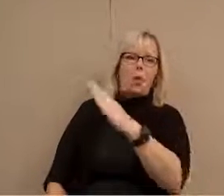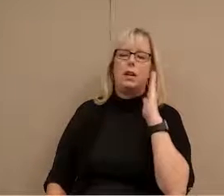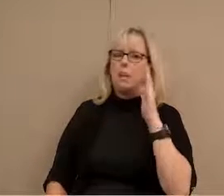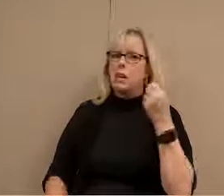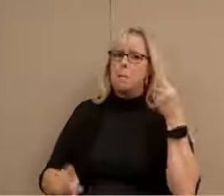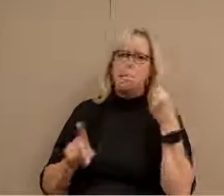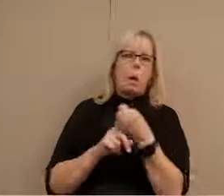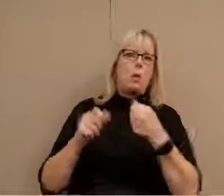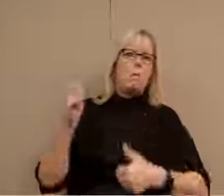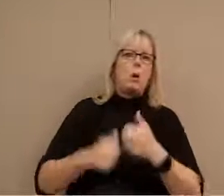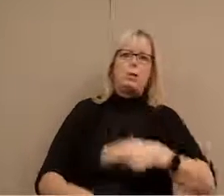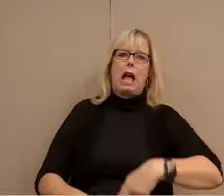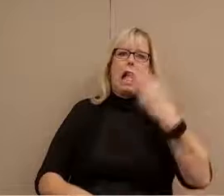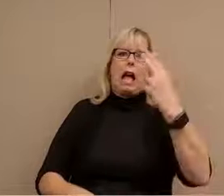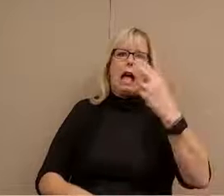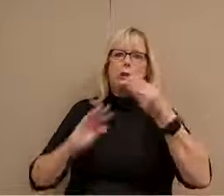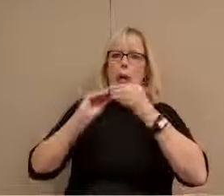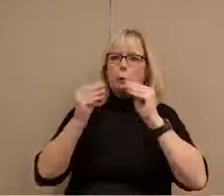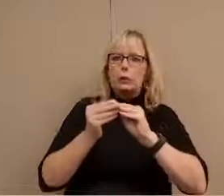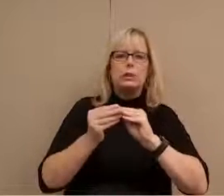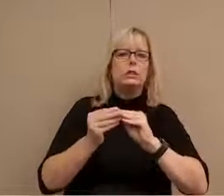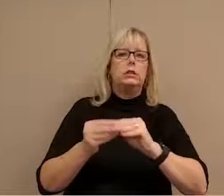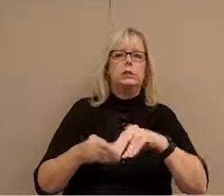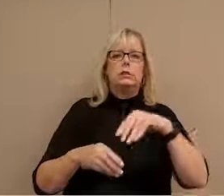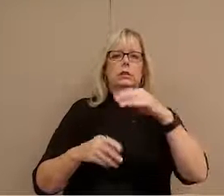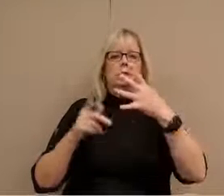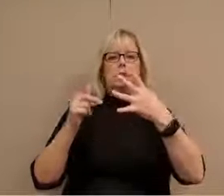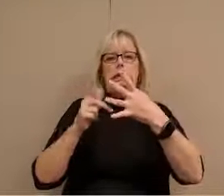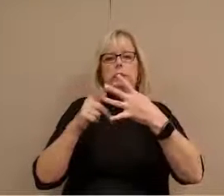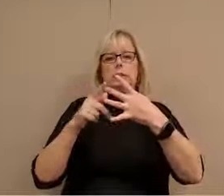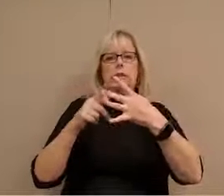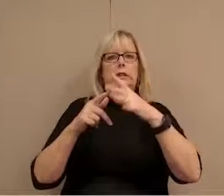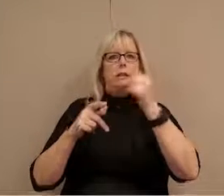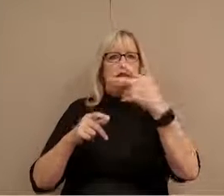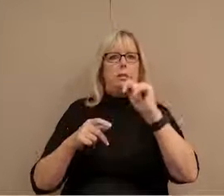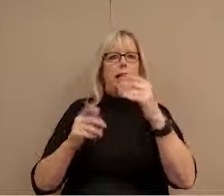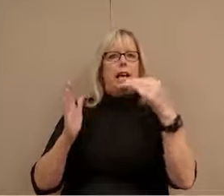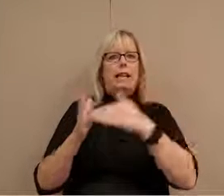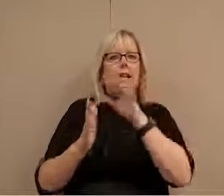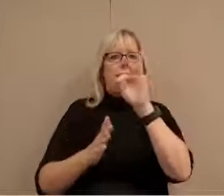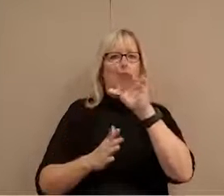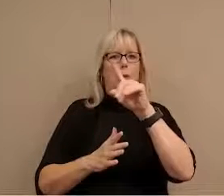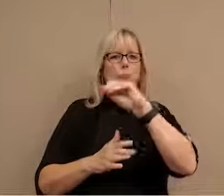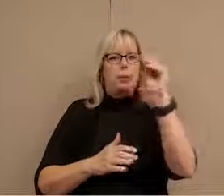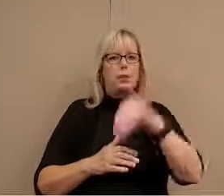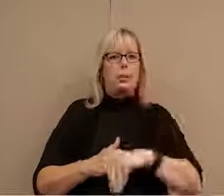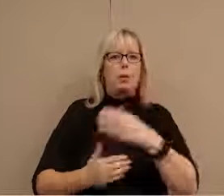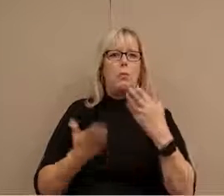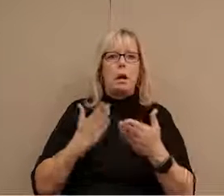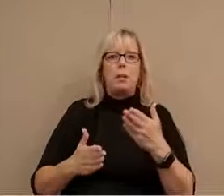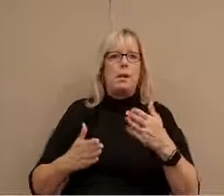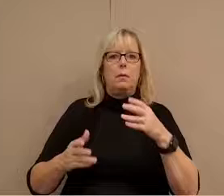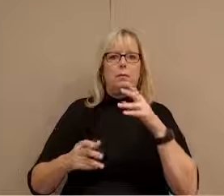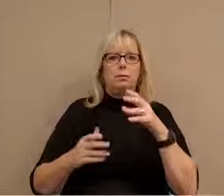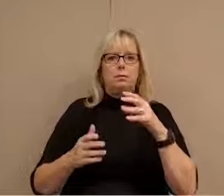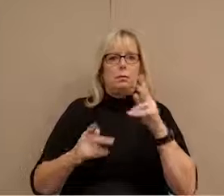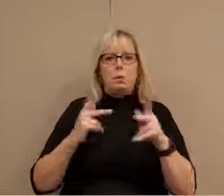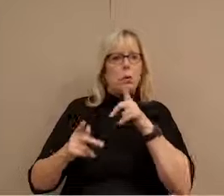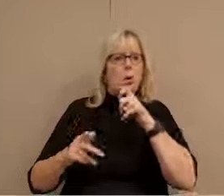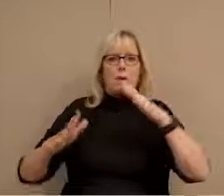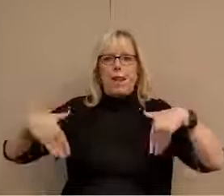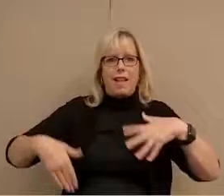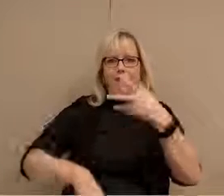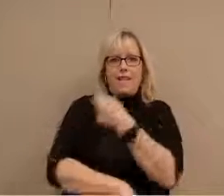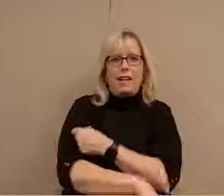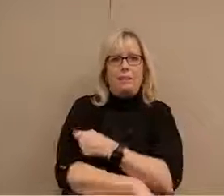highs again by the second week of September. And again, 91% of those likely will be unvaccinated.